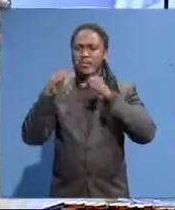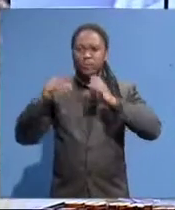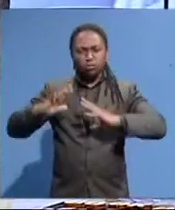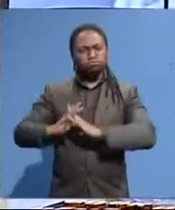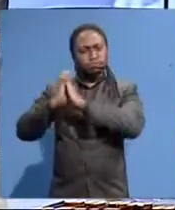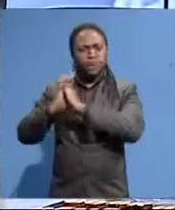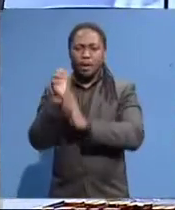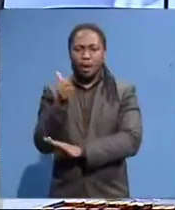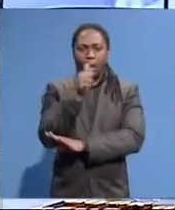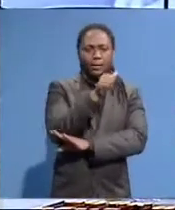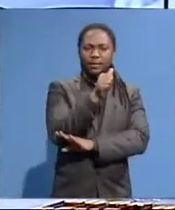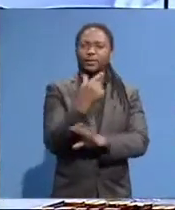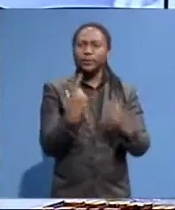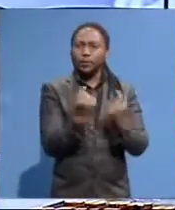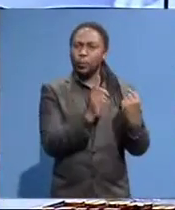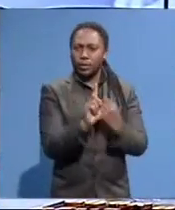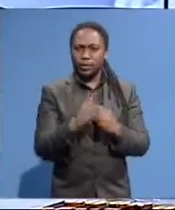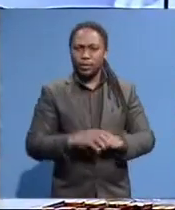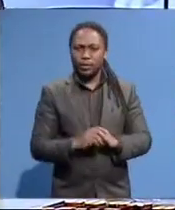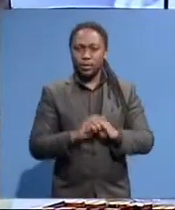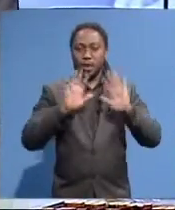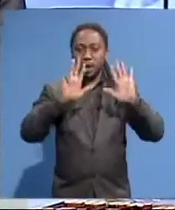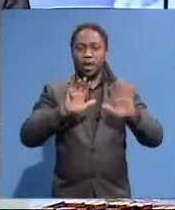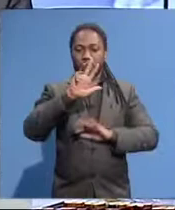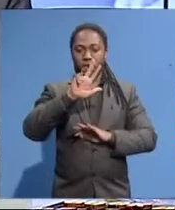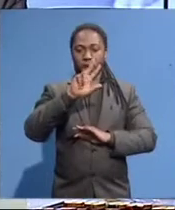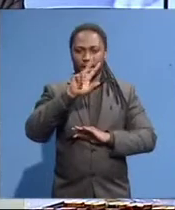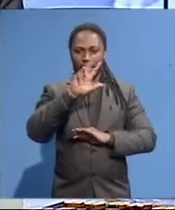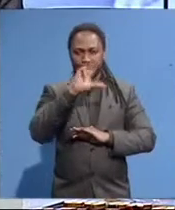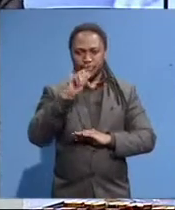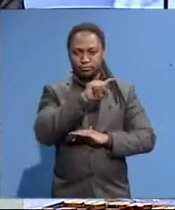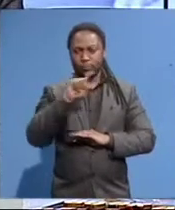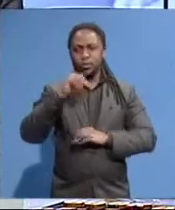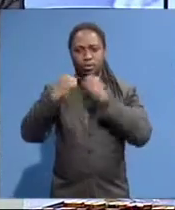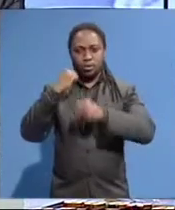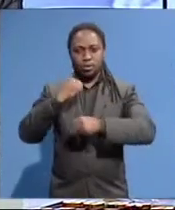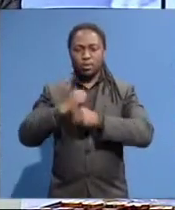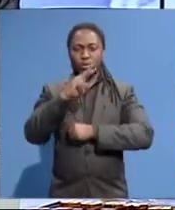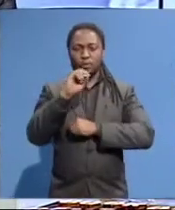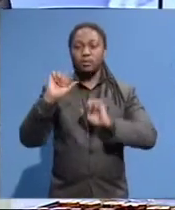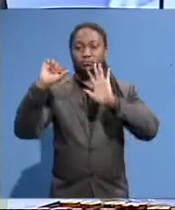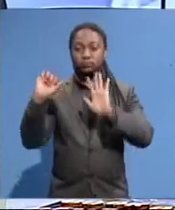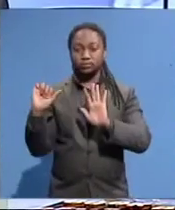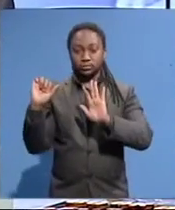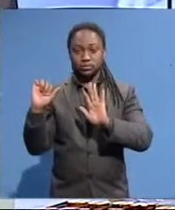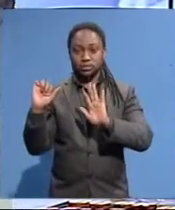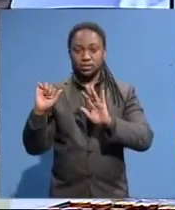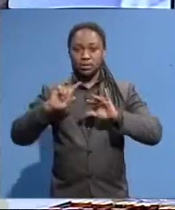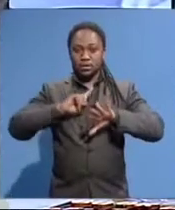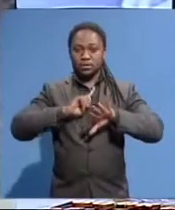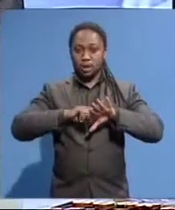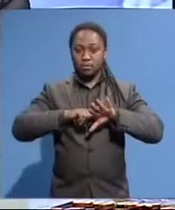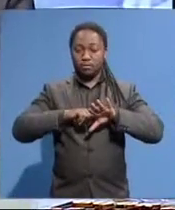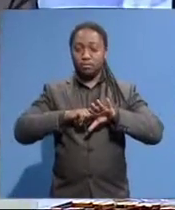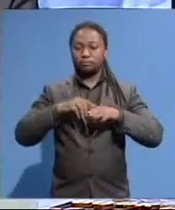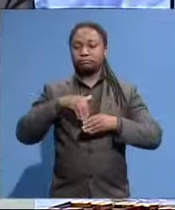it's important to understand that Nelson Mandela, between 1990 and 2006, to an extent when he started coming out of public life, was the 16